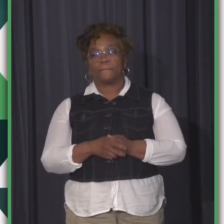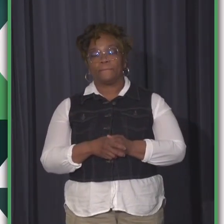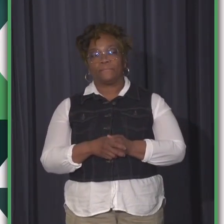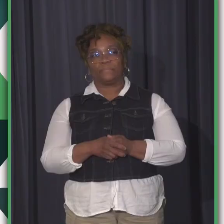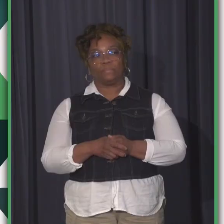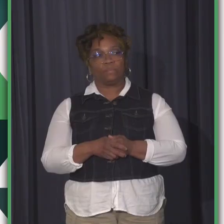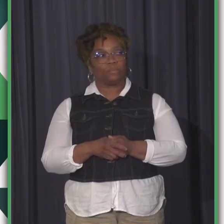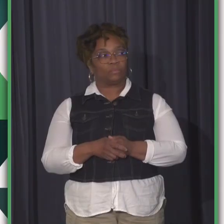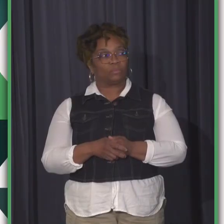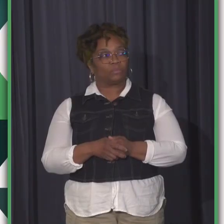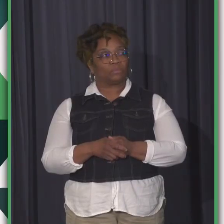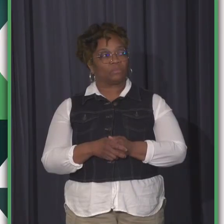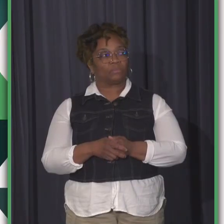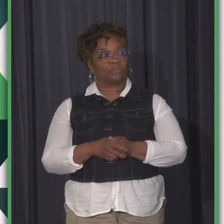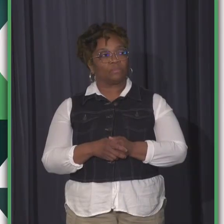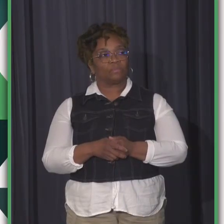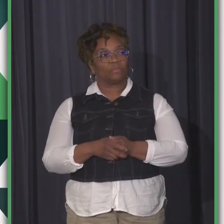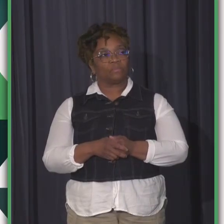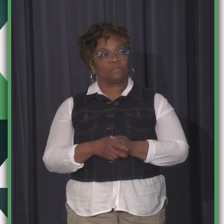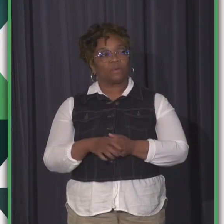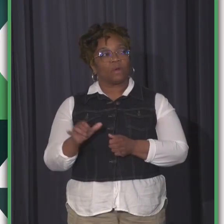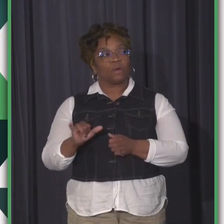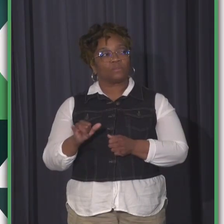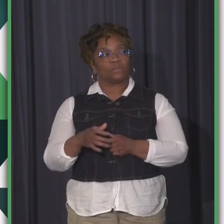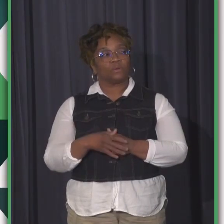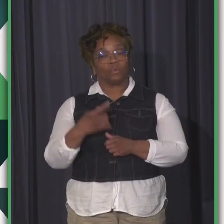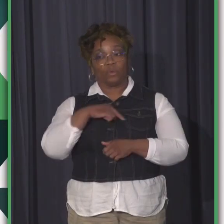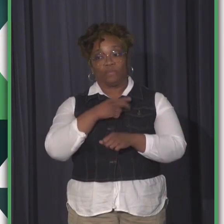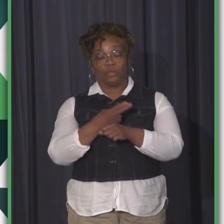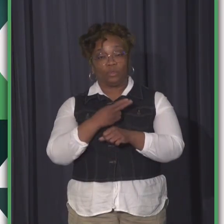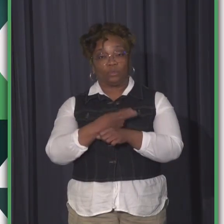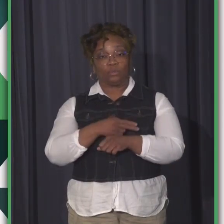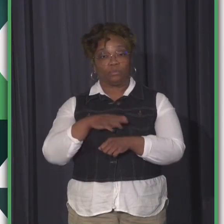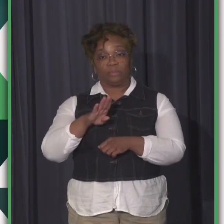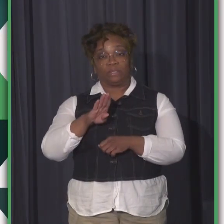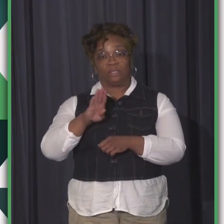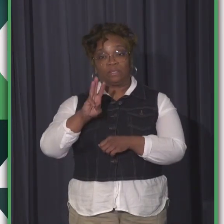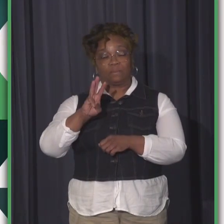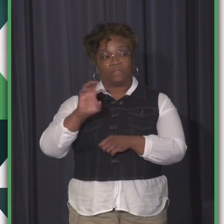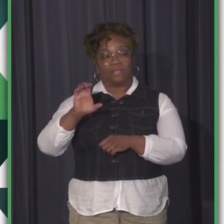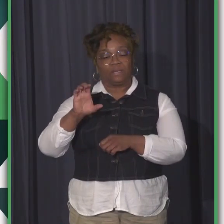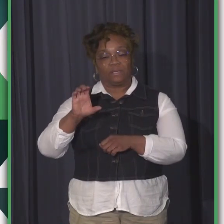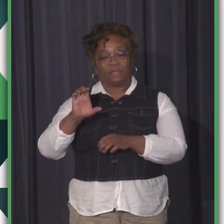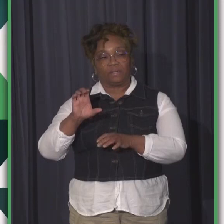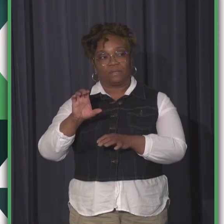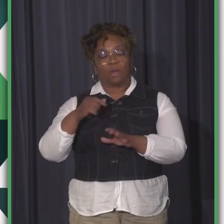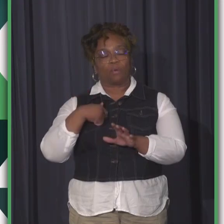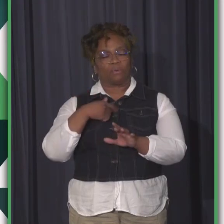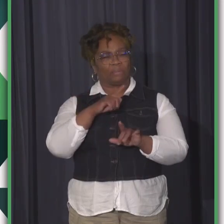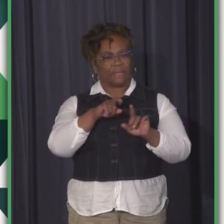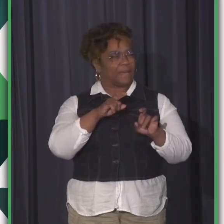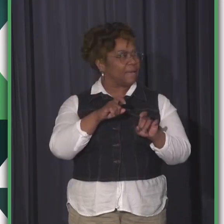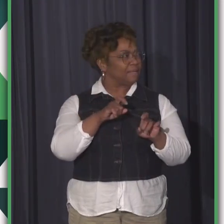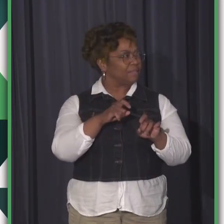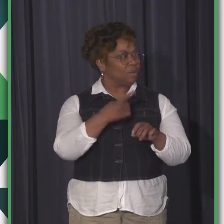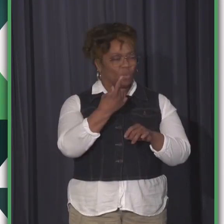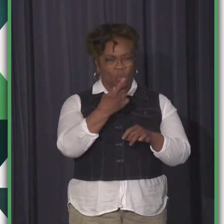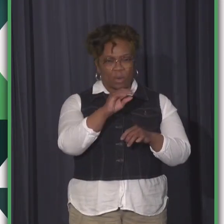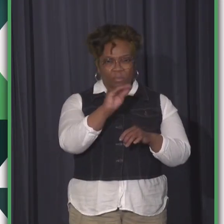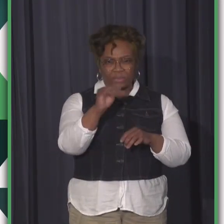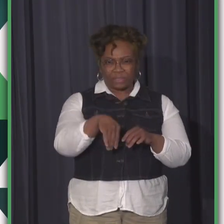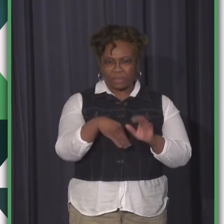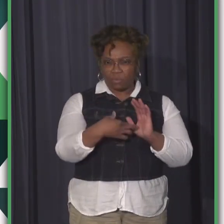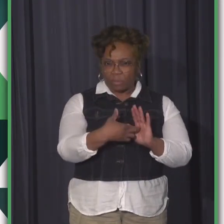I want to say make a note. So since we've been using body-worn camera, let me ask you, what do that 1%